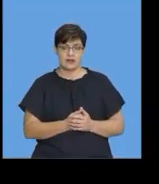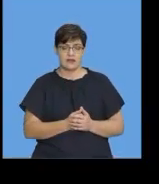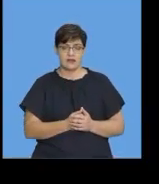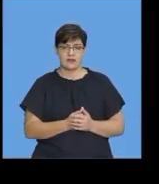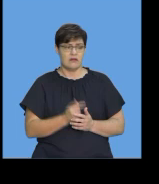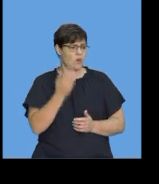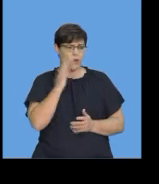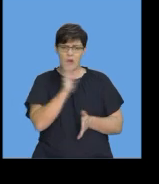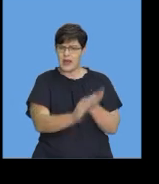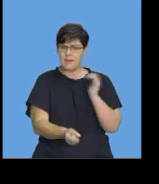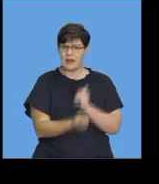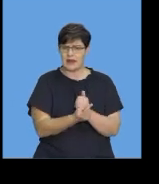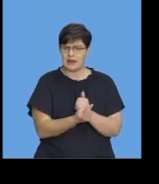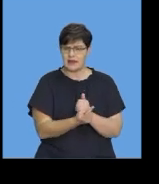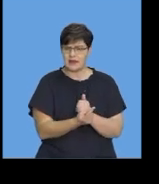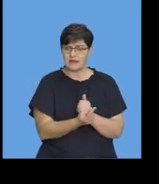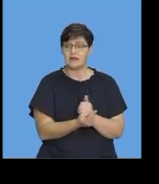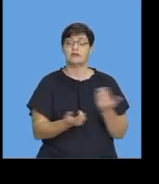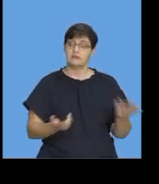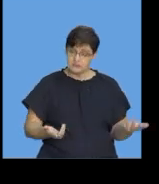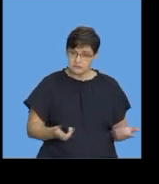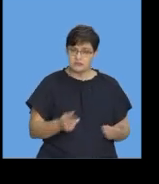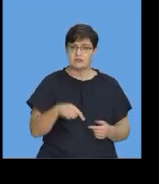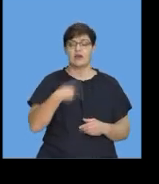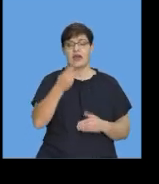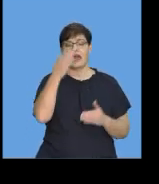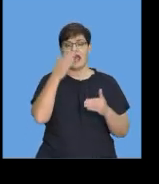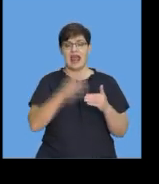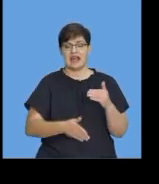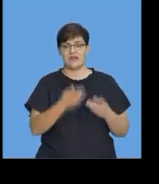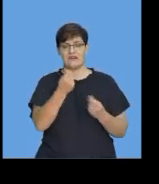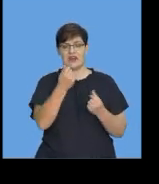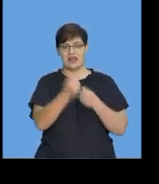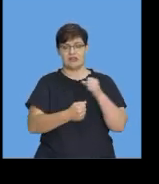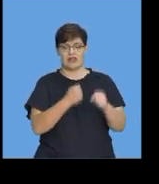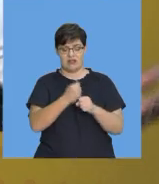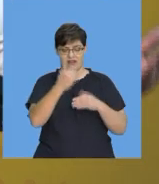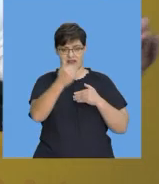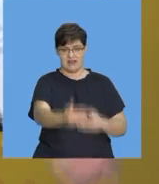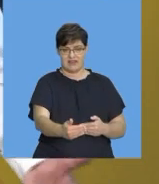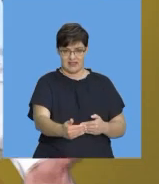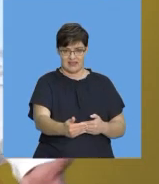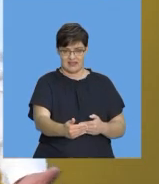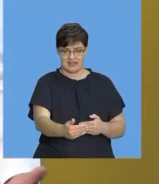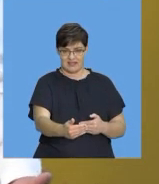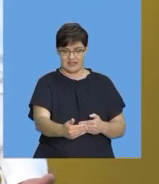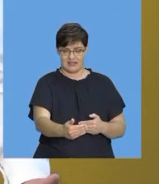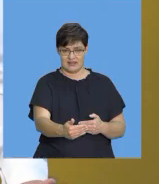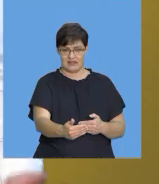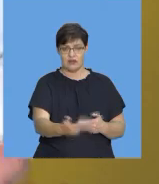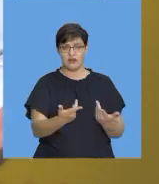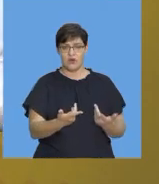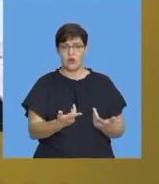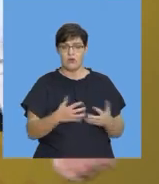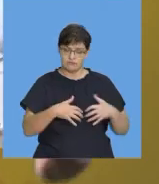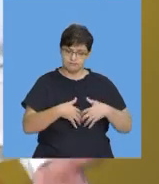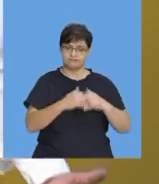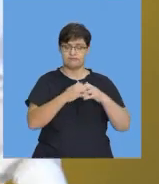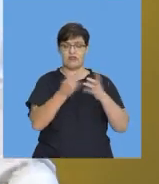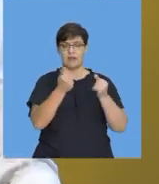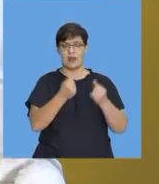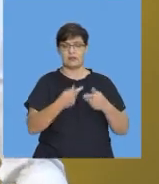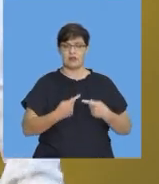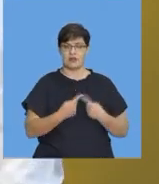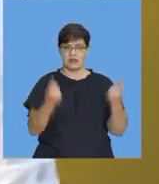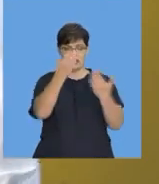happen? Obviously, at the end of your financial period. That means when you finally drew up your financial statements, whenever your year